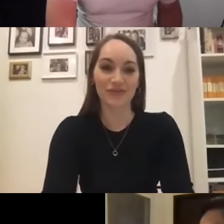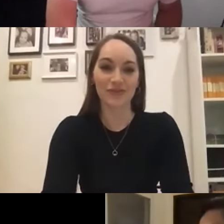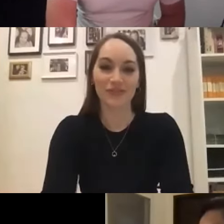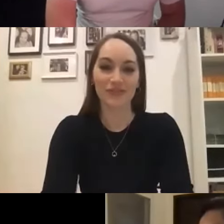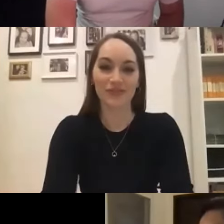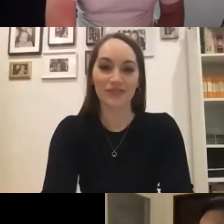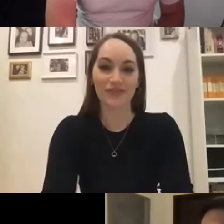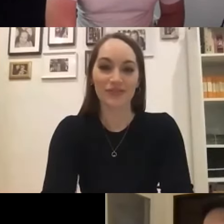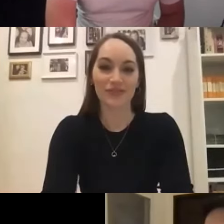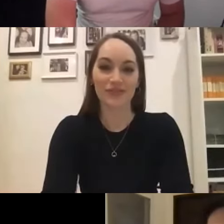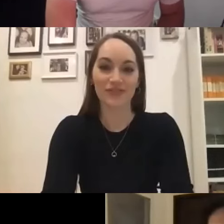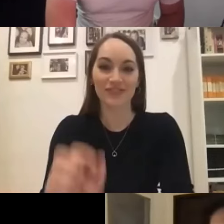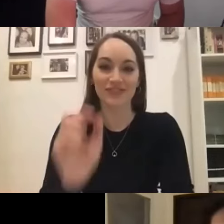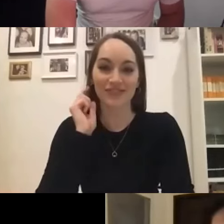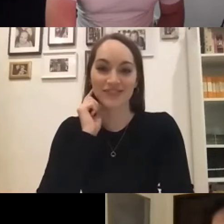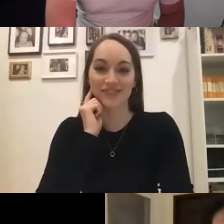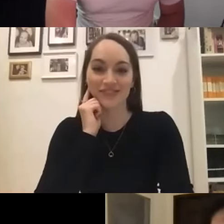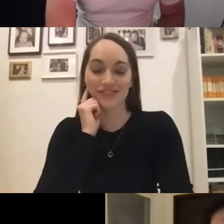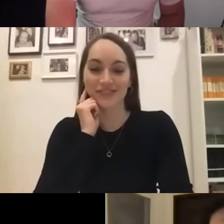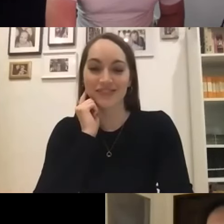Terrific. Thank you so much.